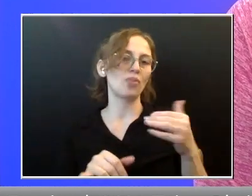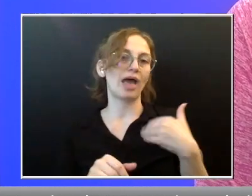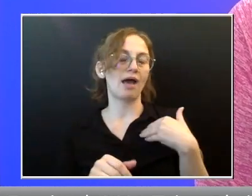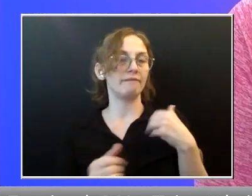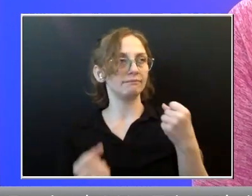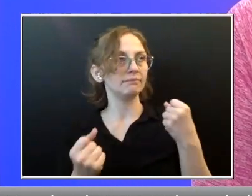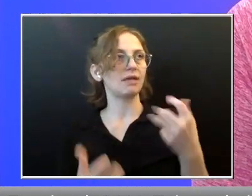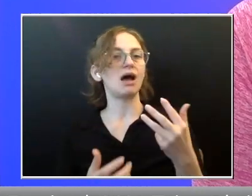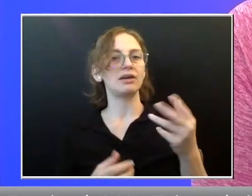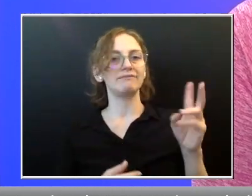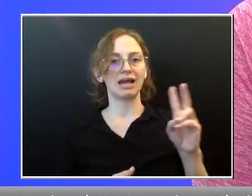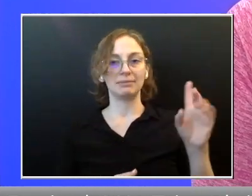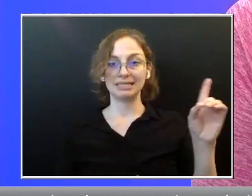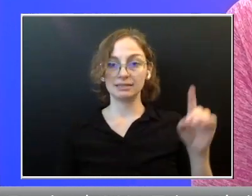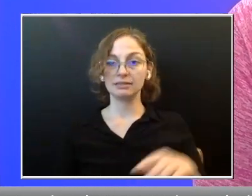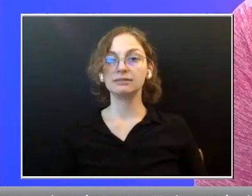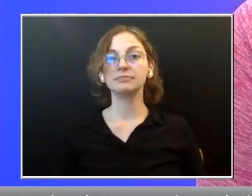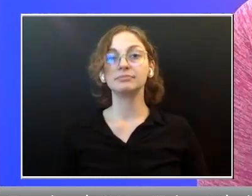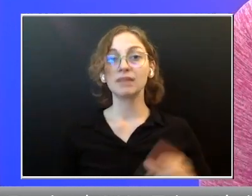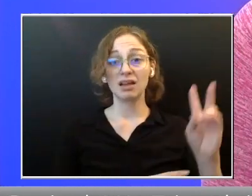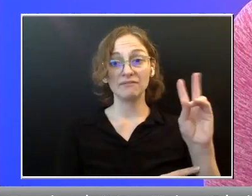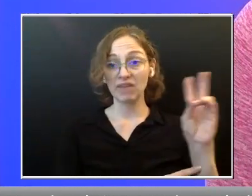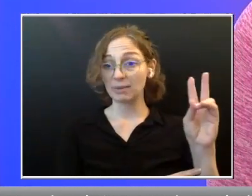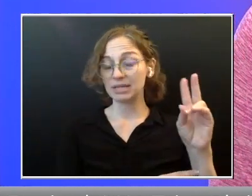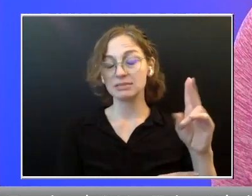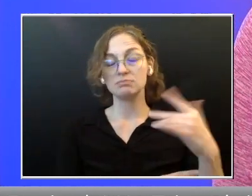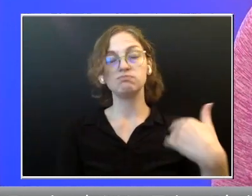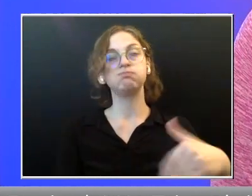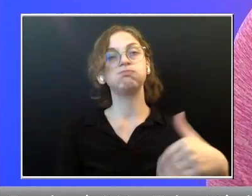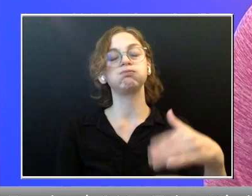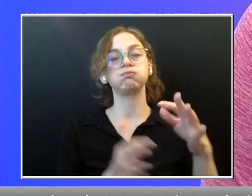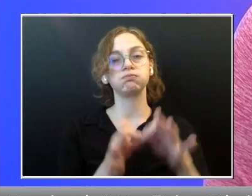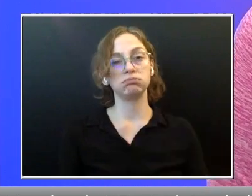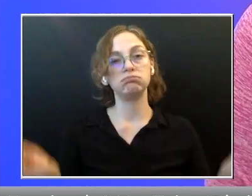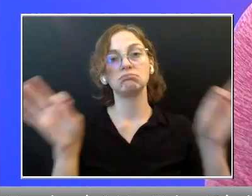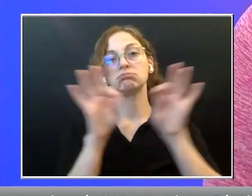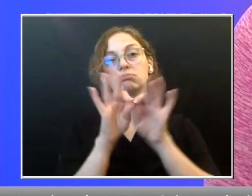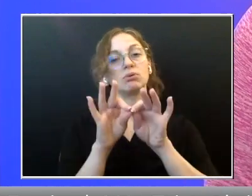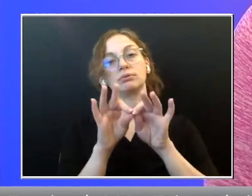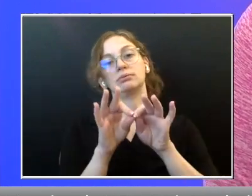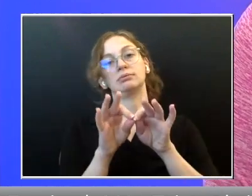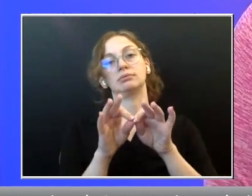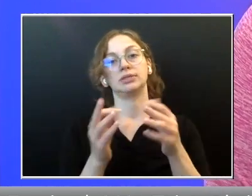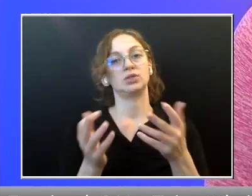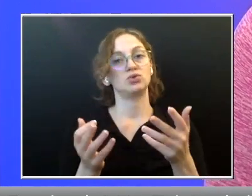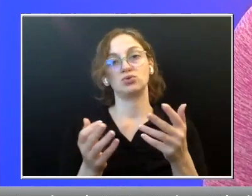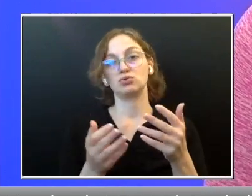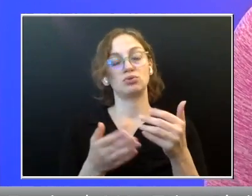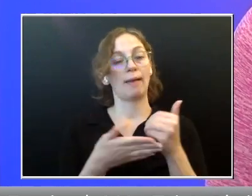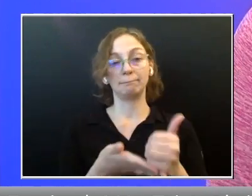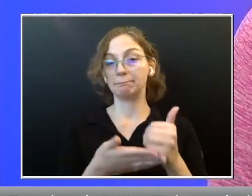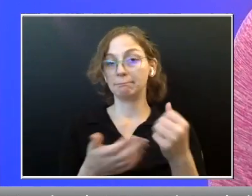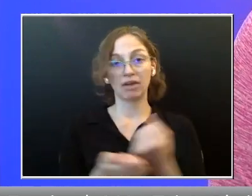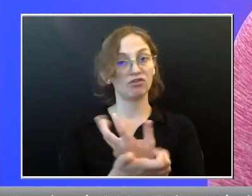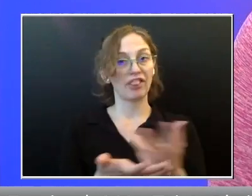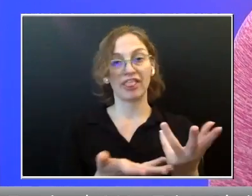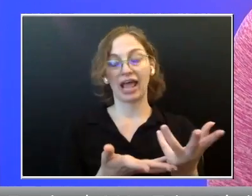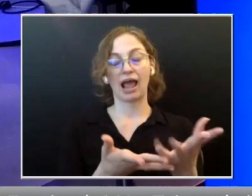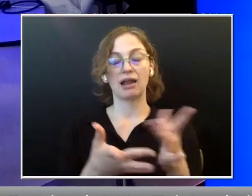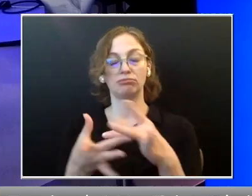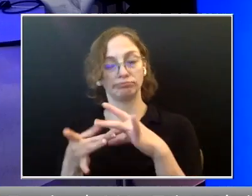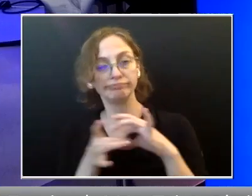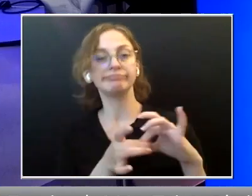are extremely important, you know, to help everything kind of come together, you know, and work together. So. Tell us